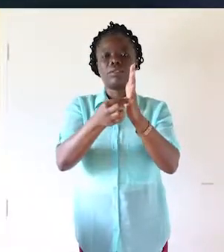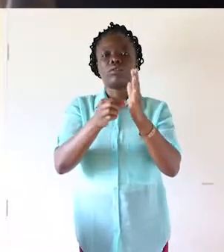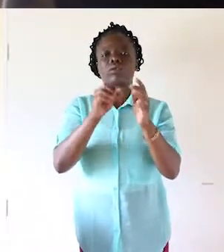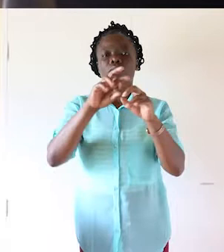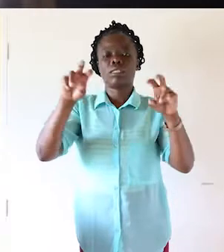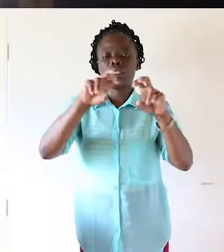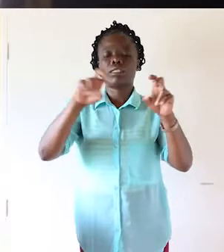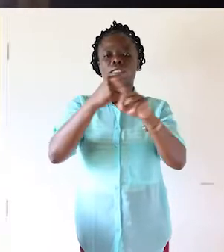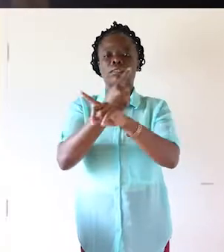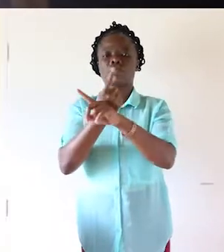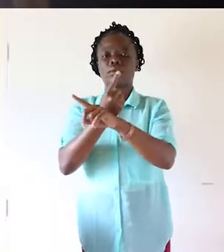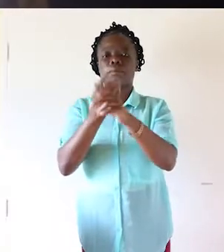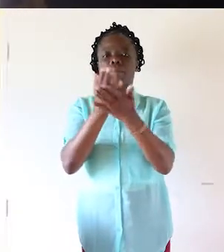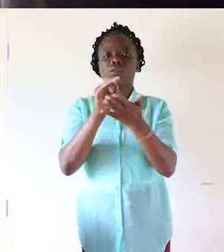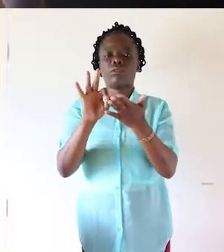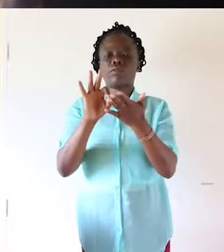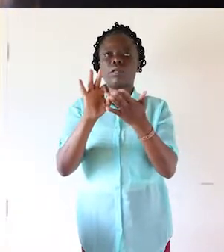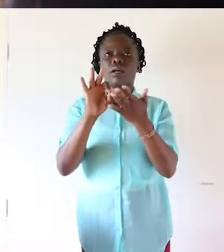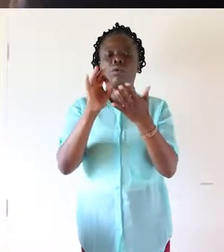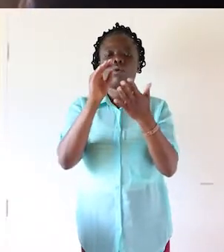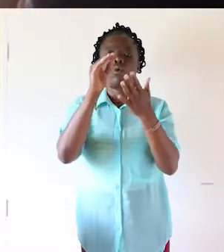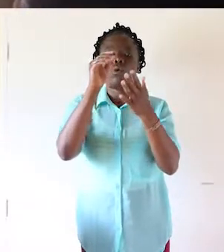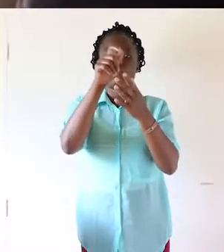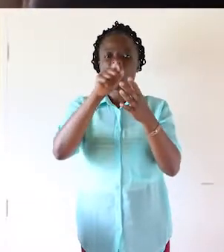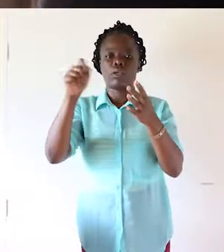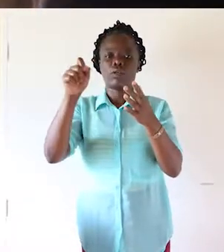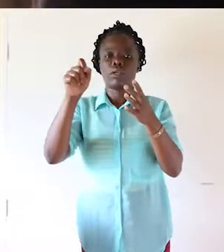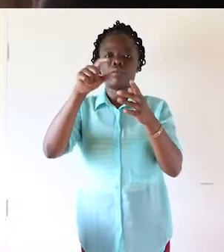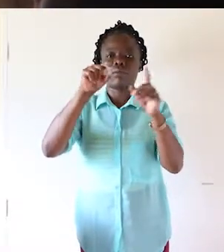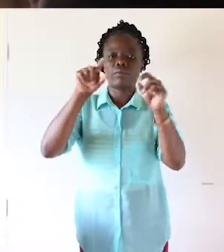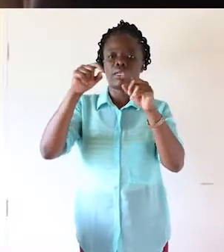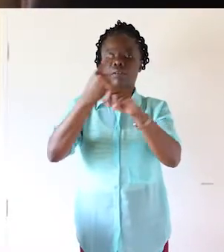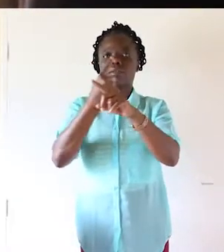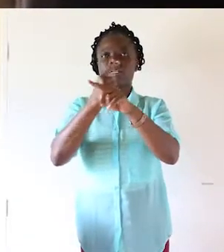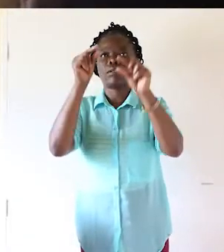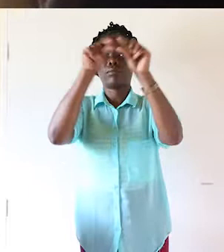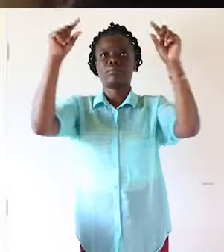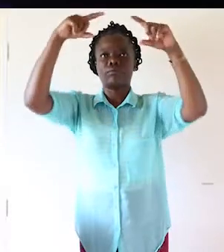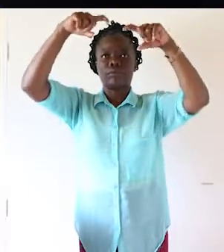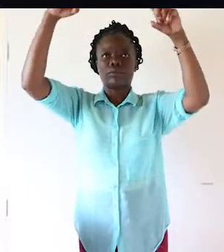of the window and identify curtain rod from other parts.